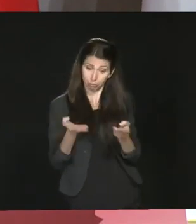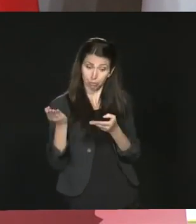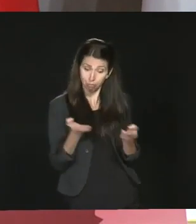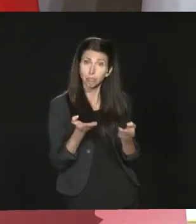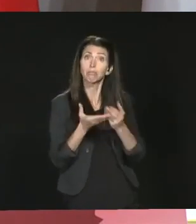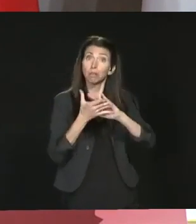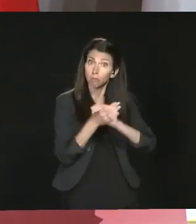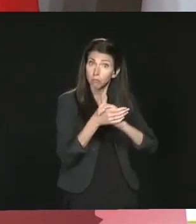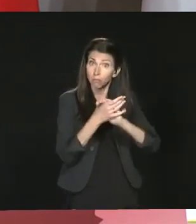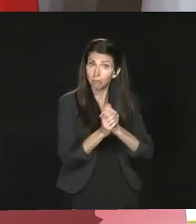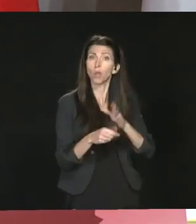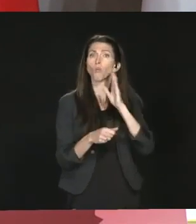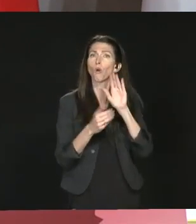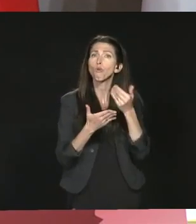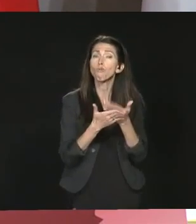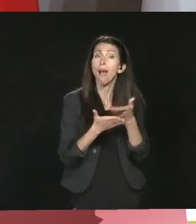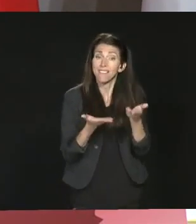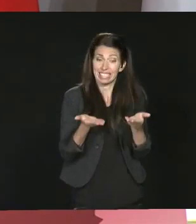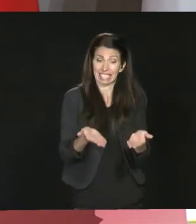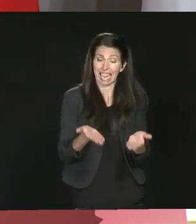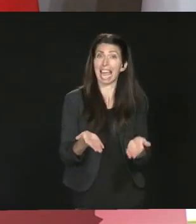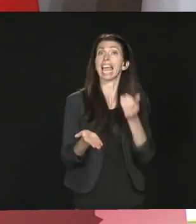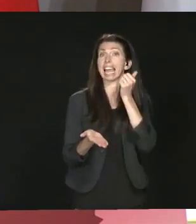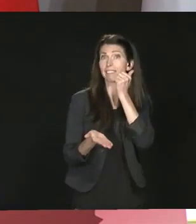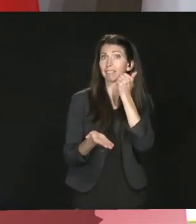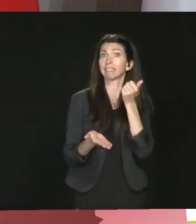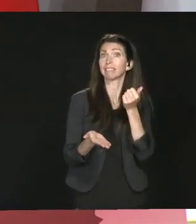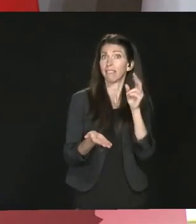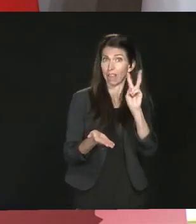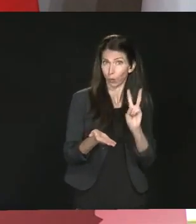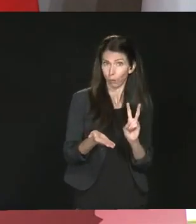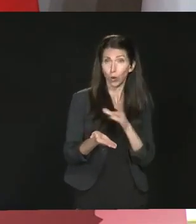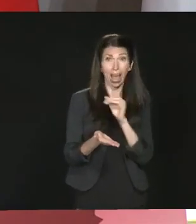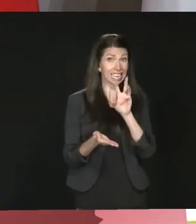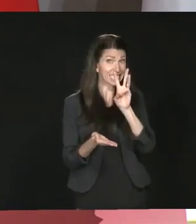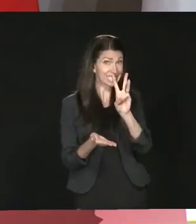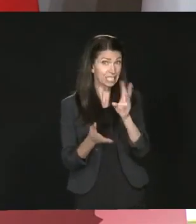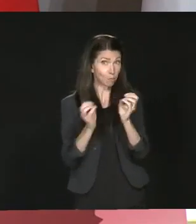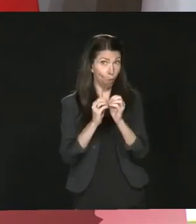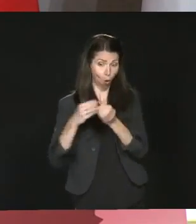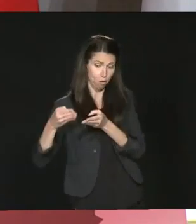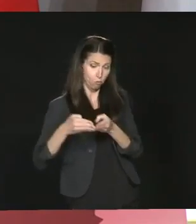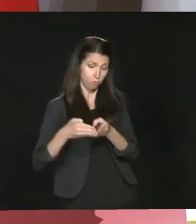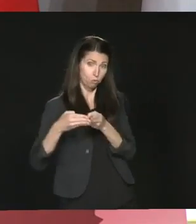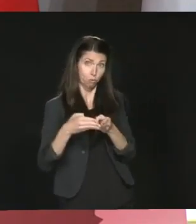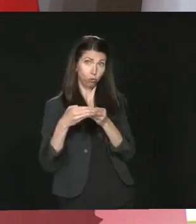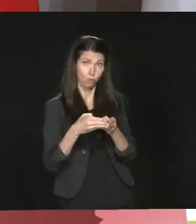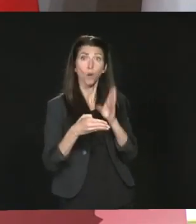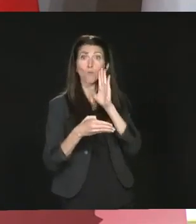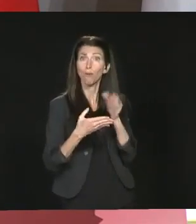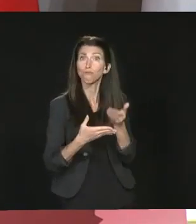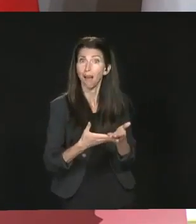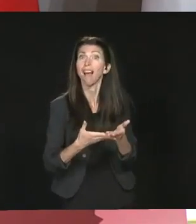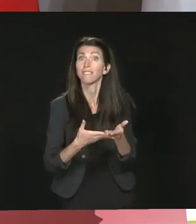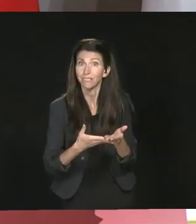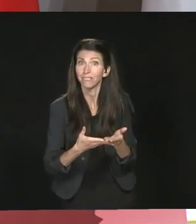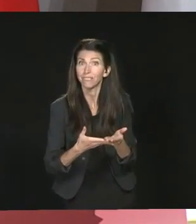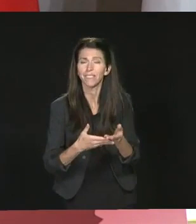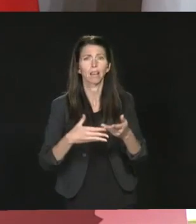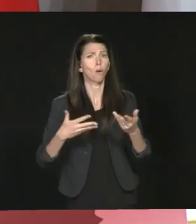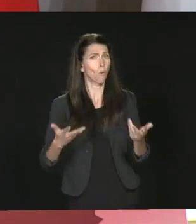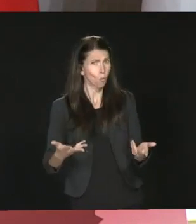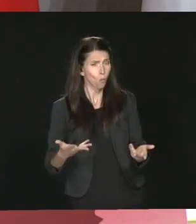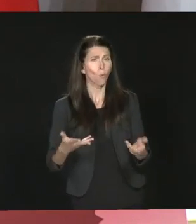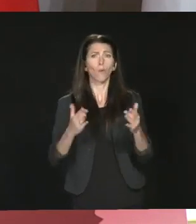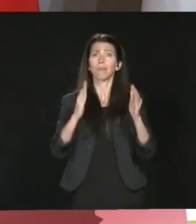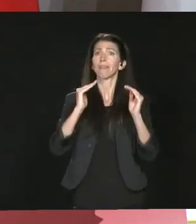Vancouver today, and 6 more ships are on the way. We also continue to receive supplies from the